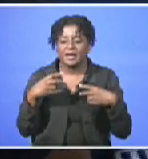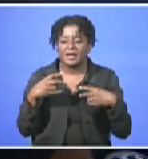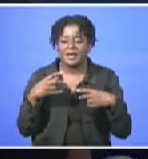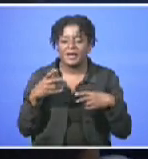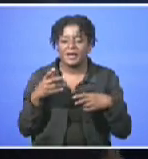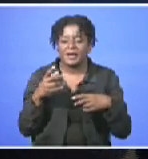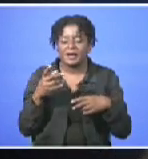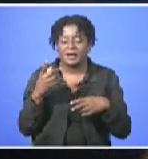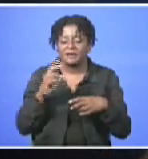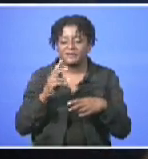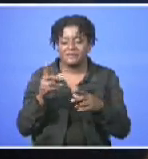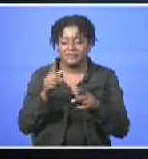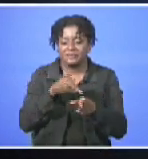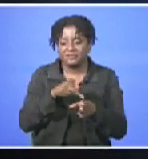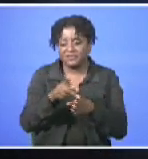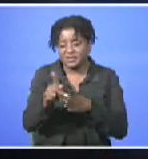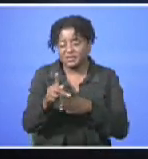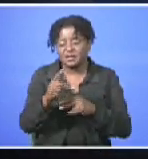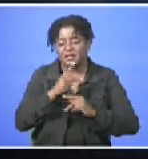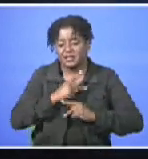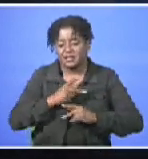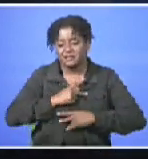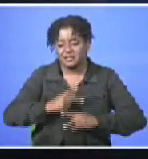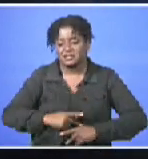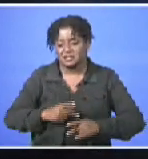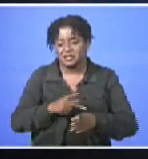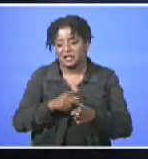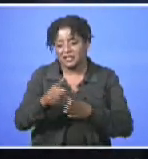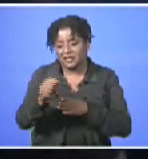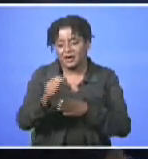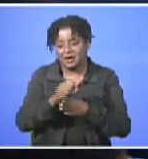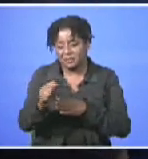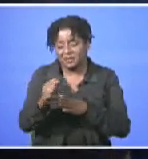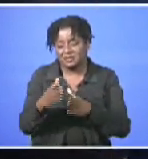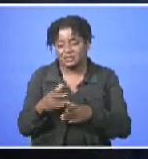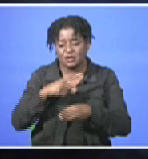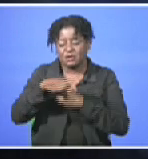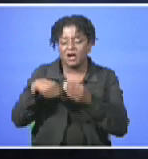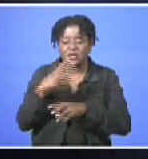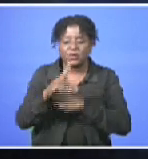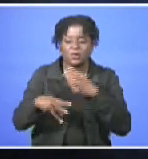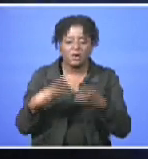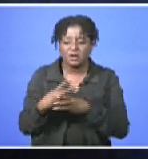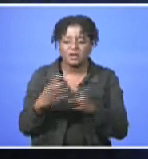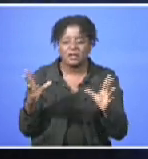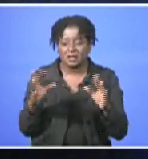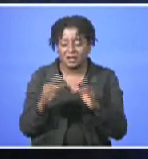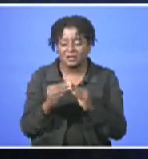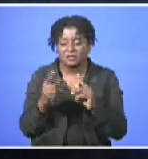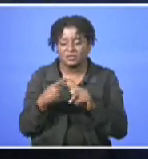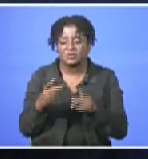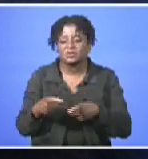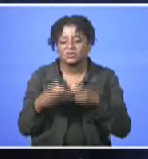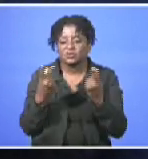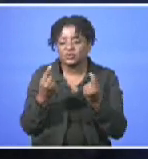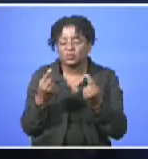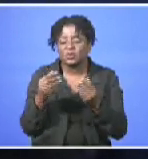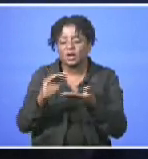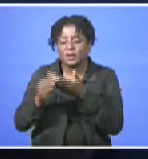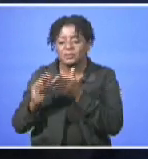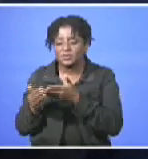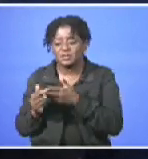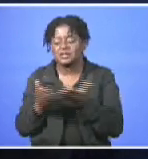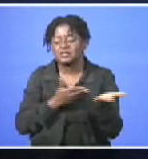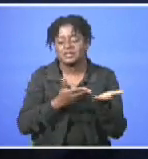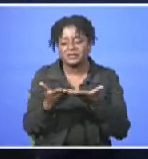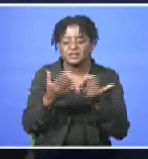world are coming together to do community service projects. So we just want to go into the community and give back. So today we're giving back lunch